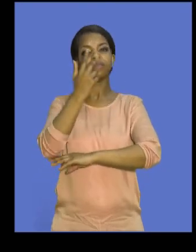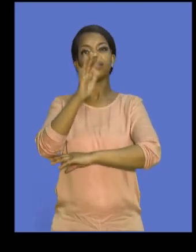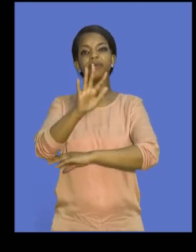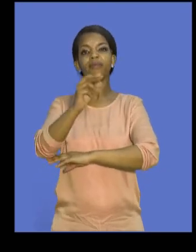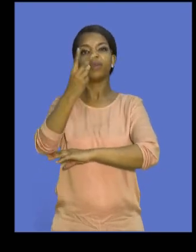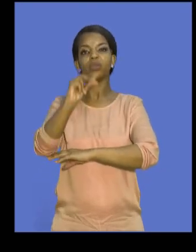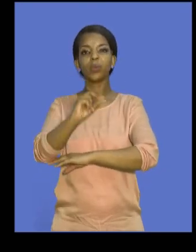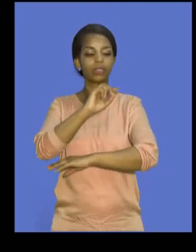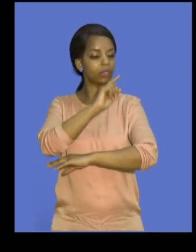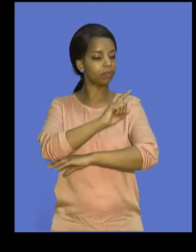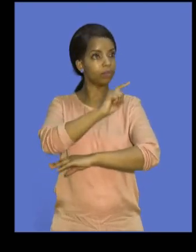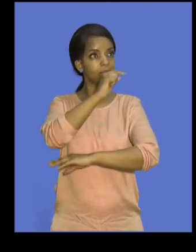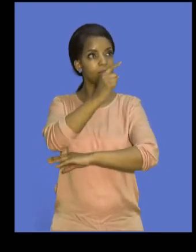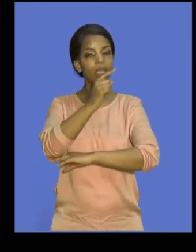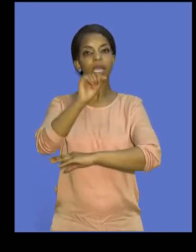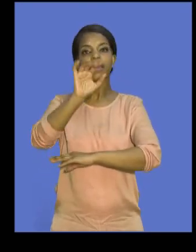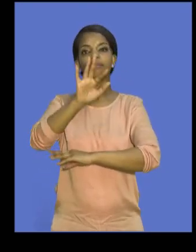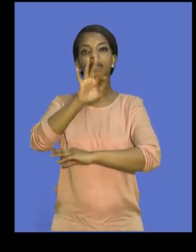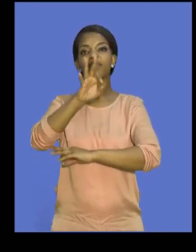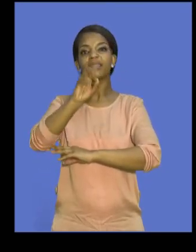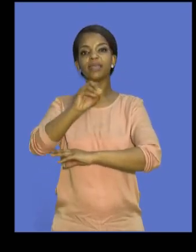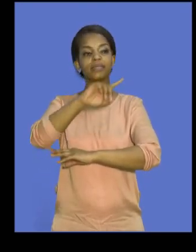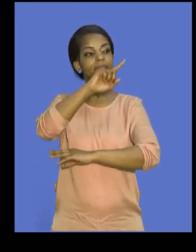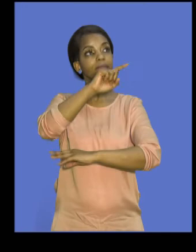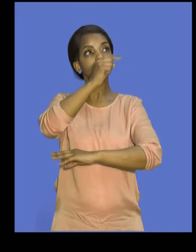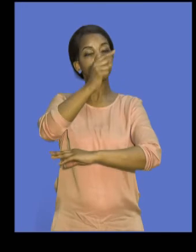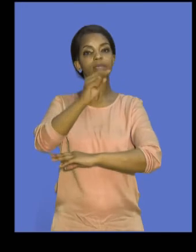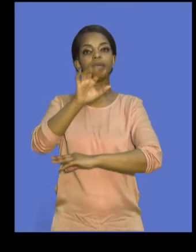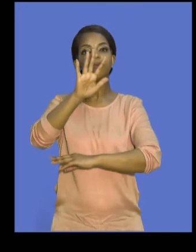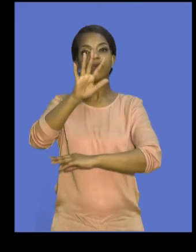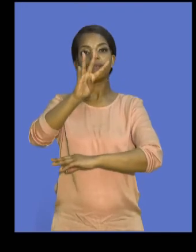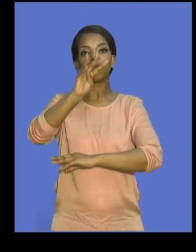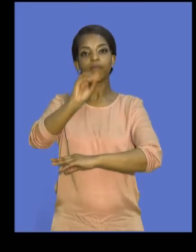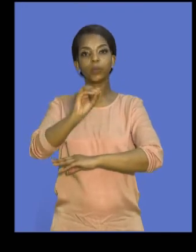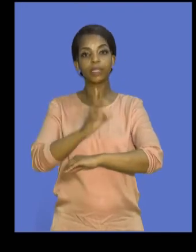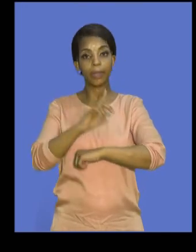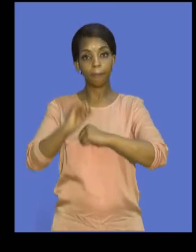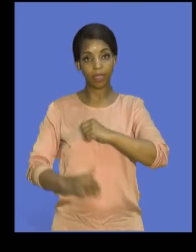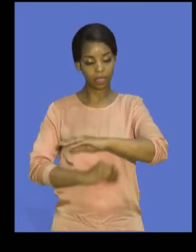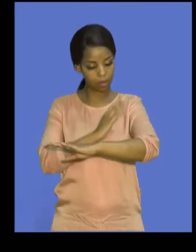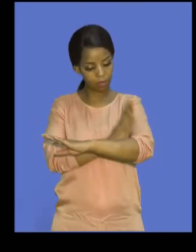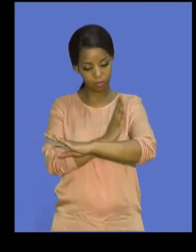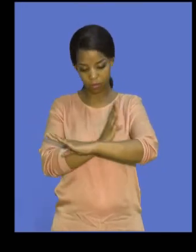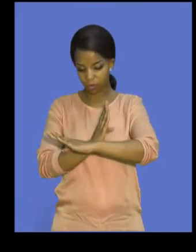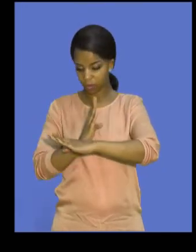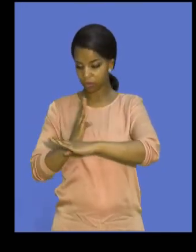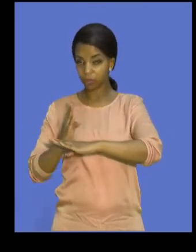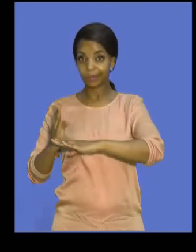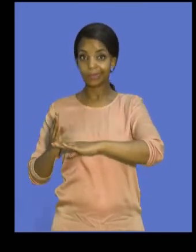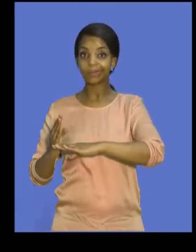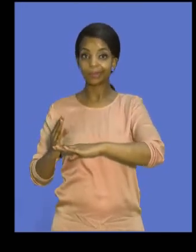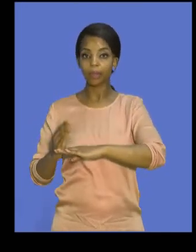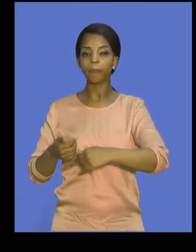month, 530. The fifth month, 540. And the graph for this will